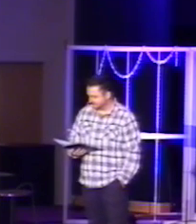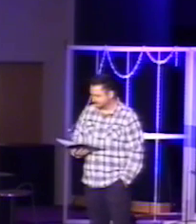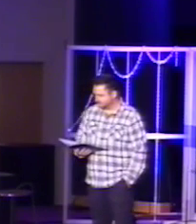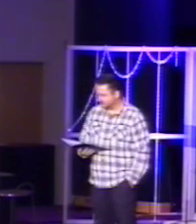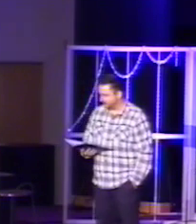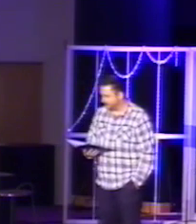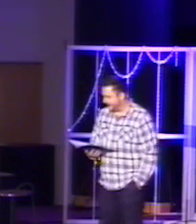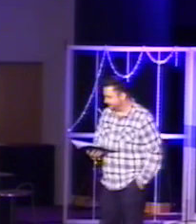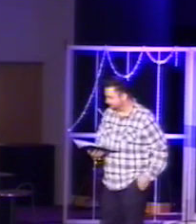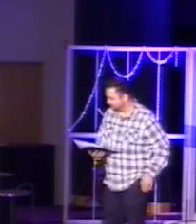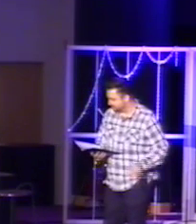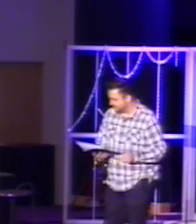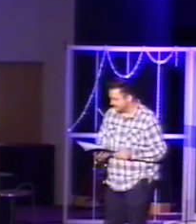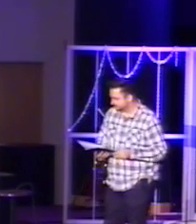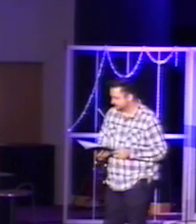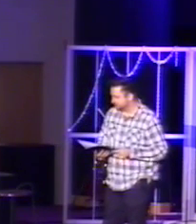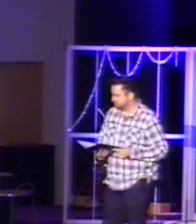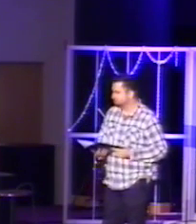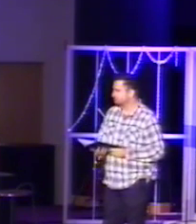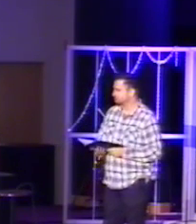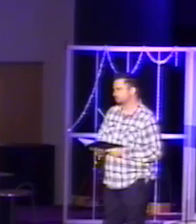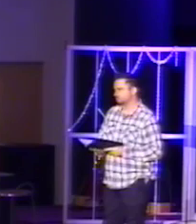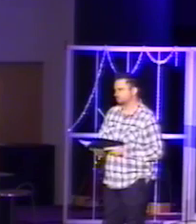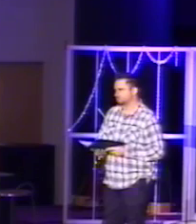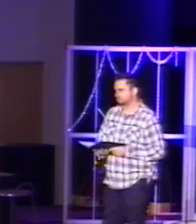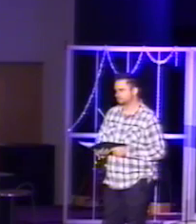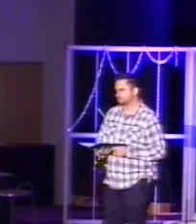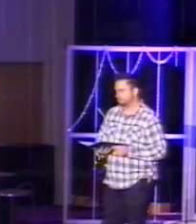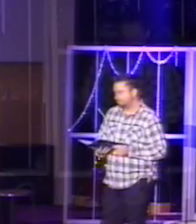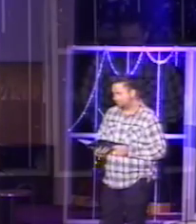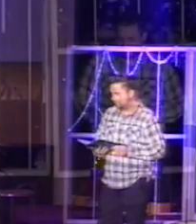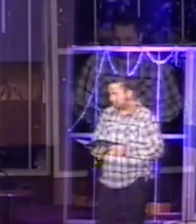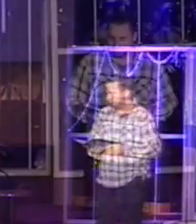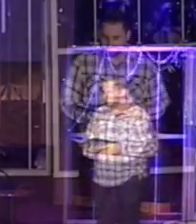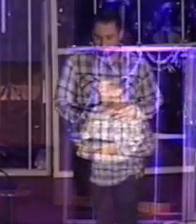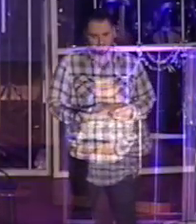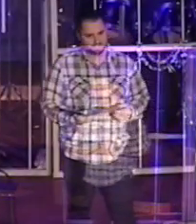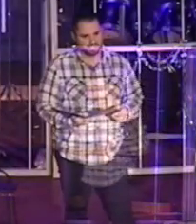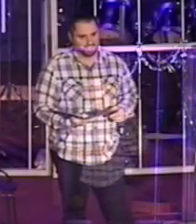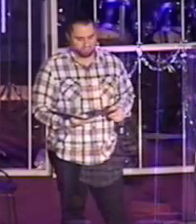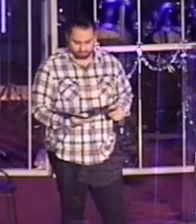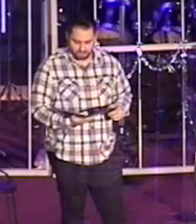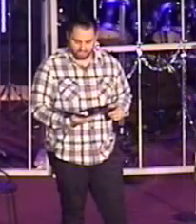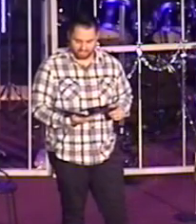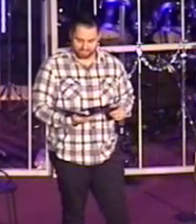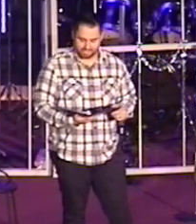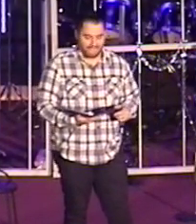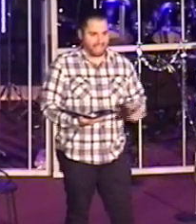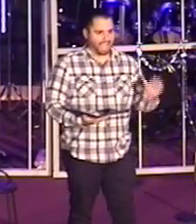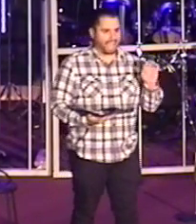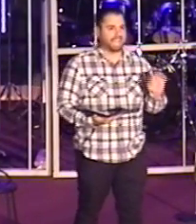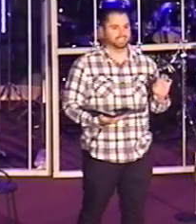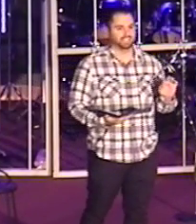63% of people are unhappy with their jobs and just walk through the motions. 18% of